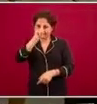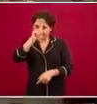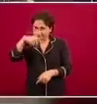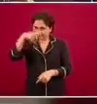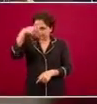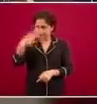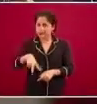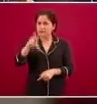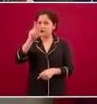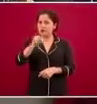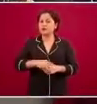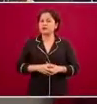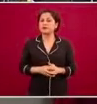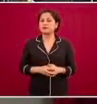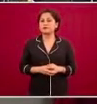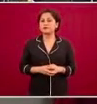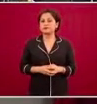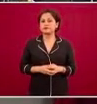them.